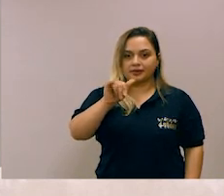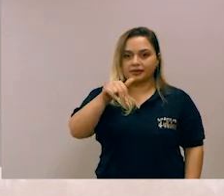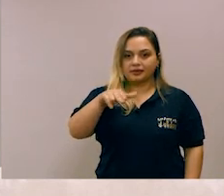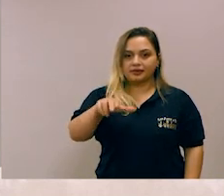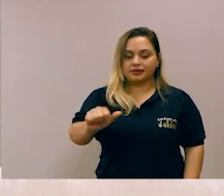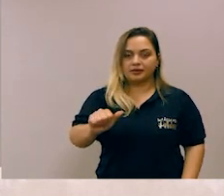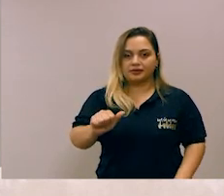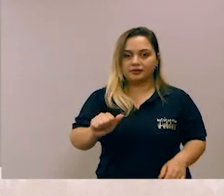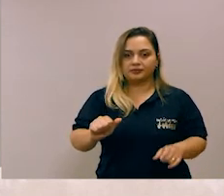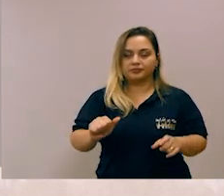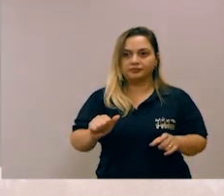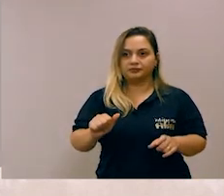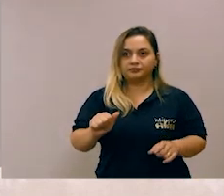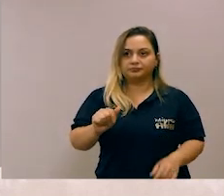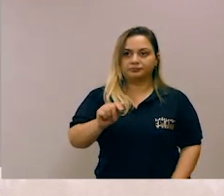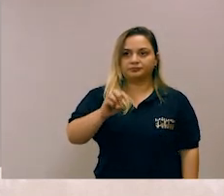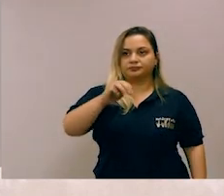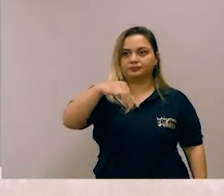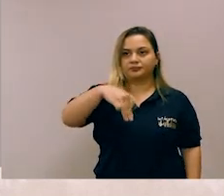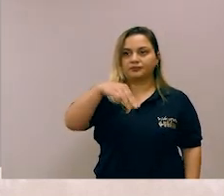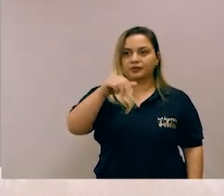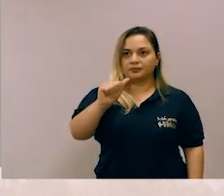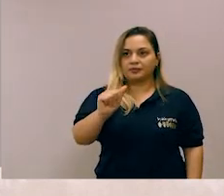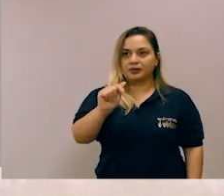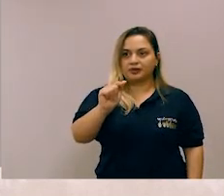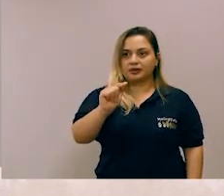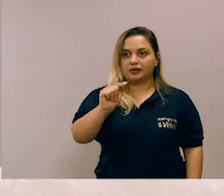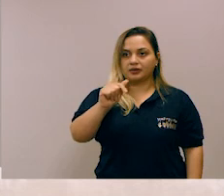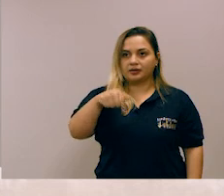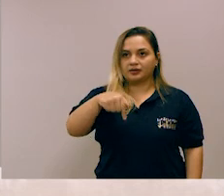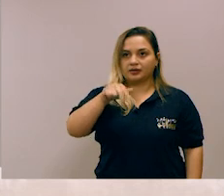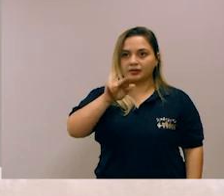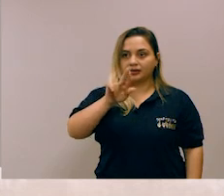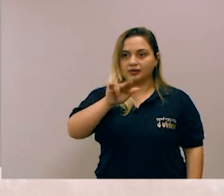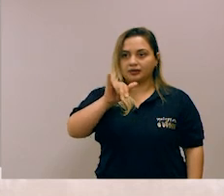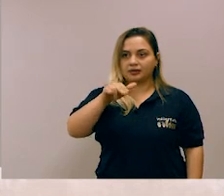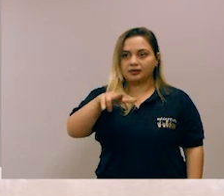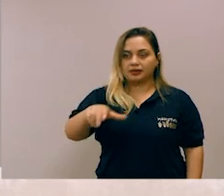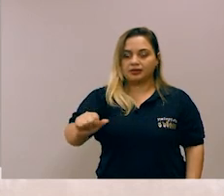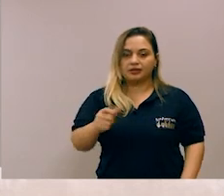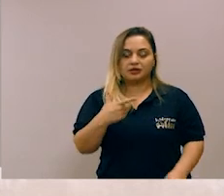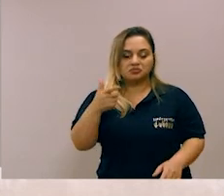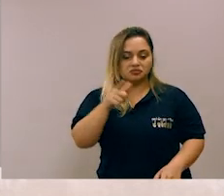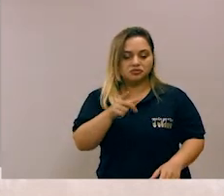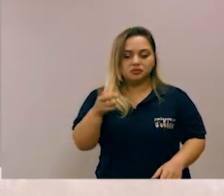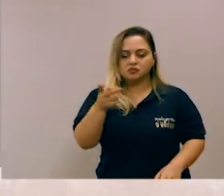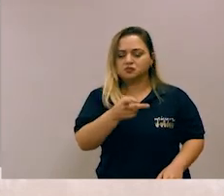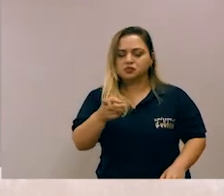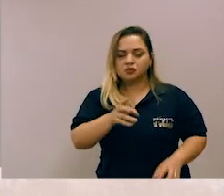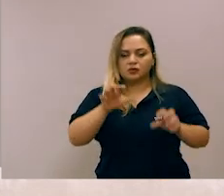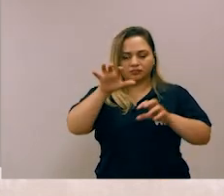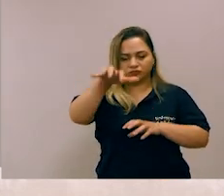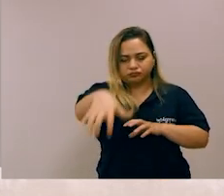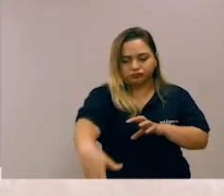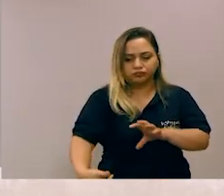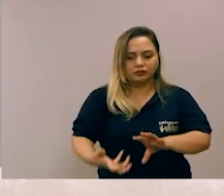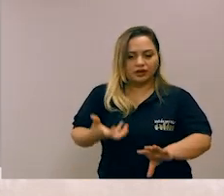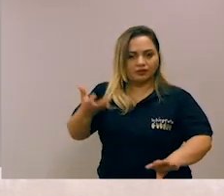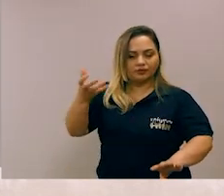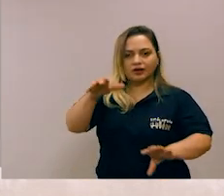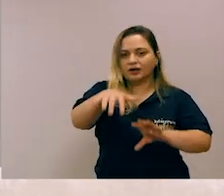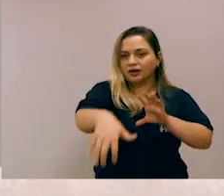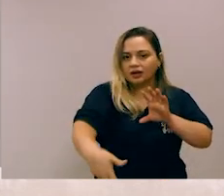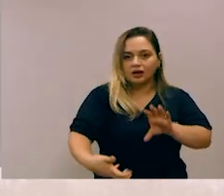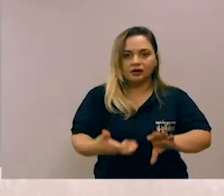on simple operations or something that we had to do focal in a special place, yeah? And so we